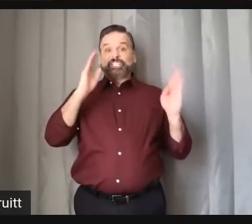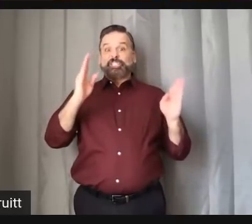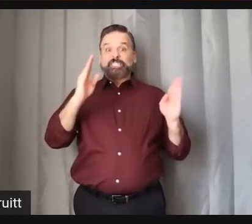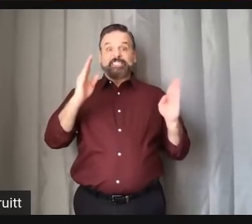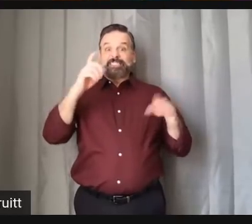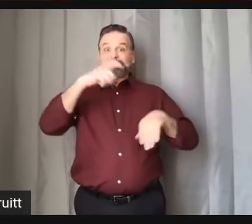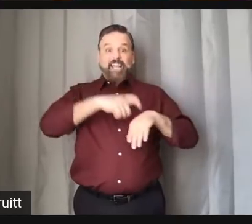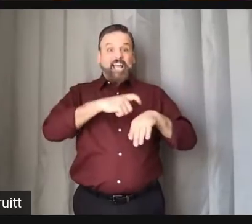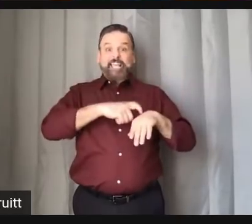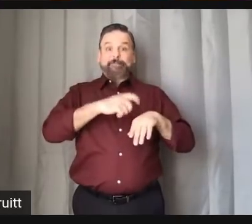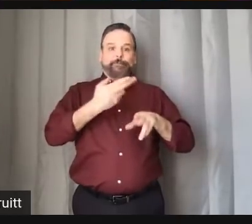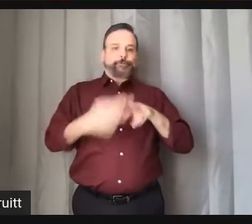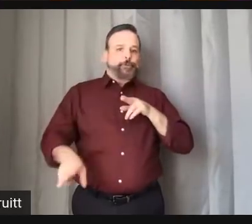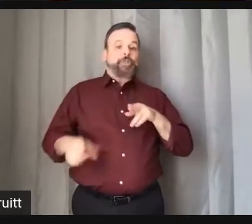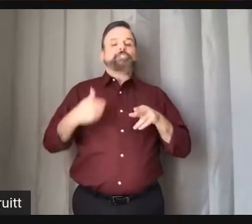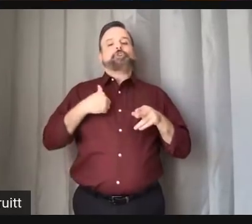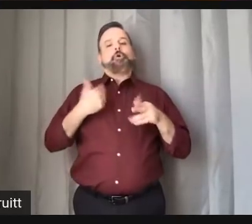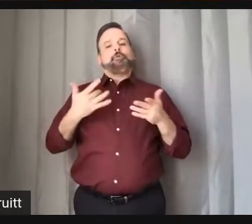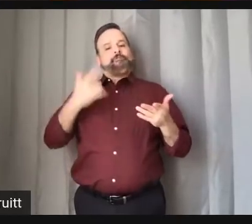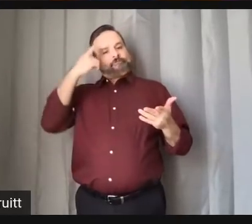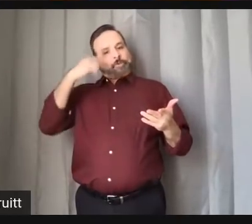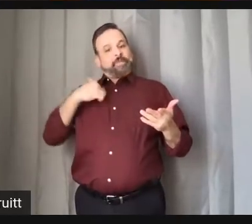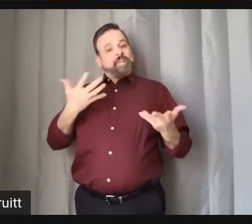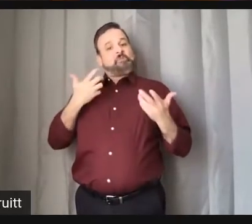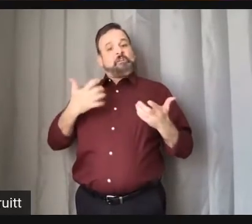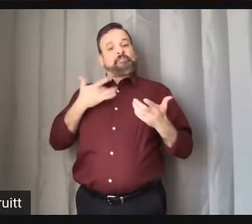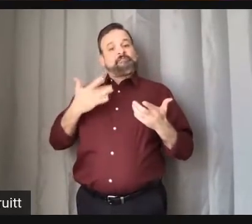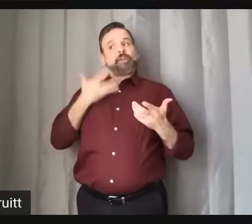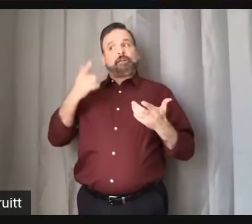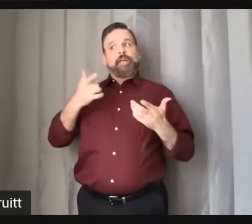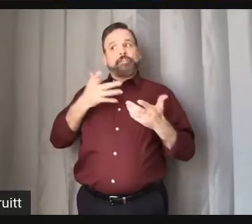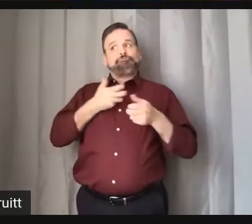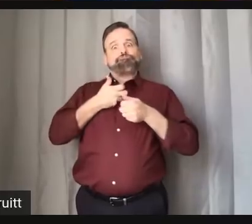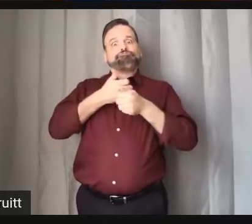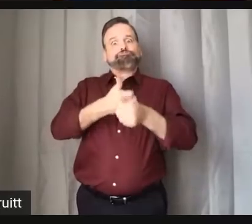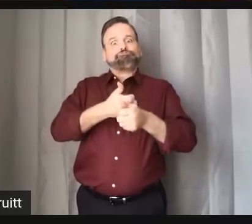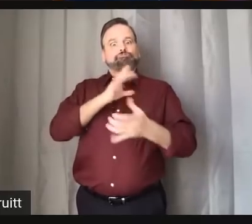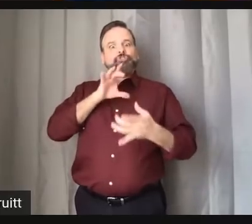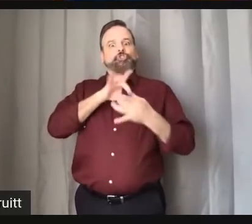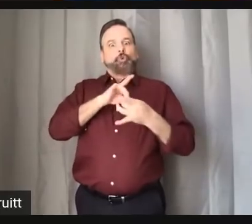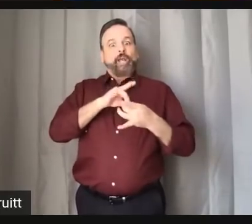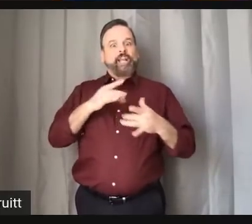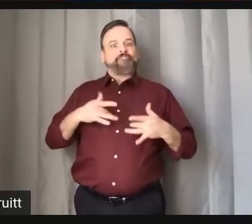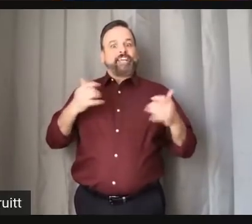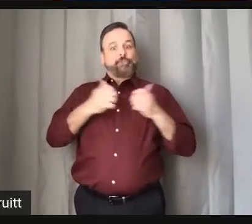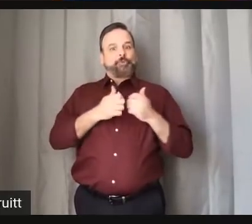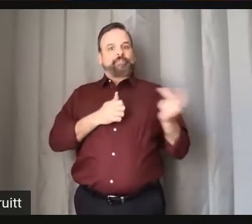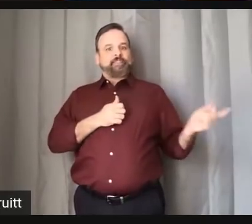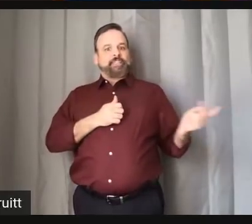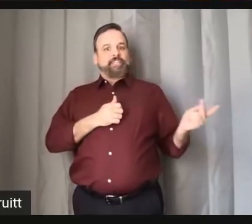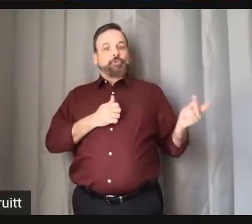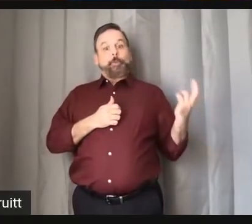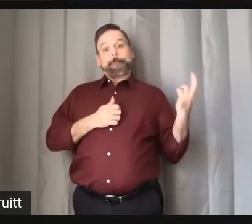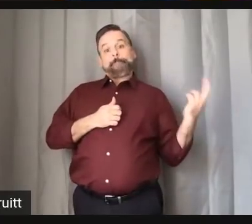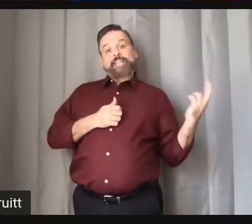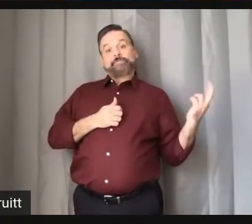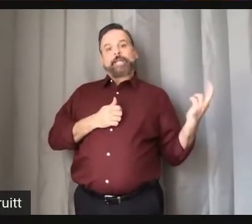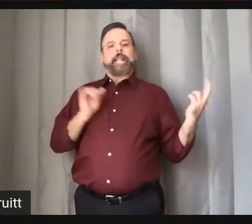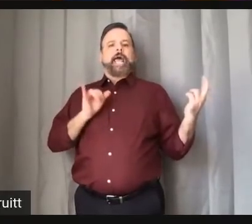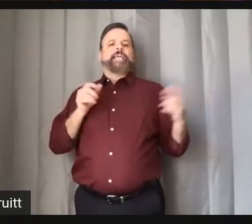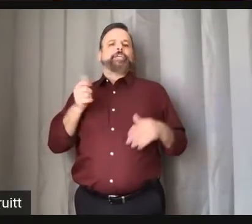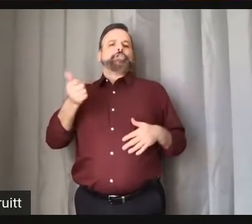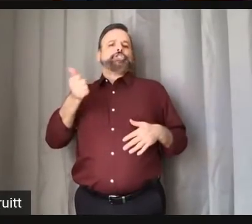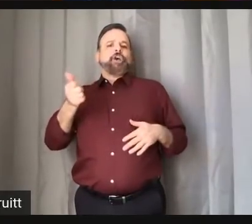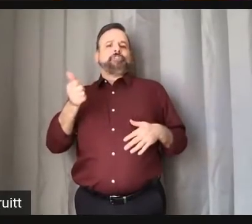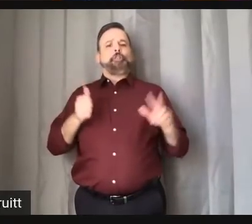just wanted to make sure that it really felt like you were along on an adventure with these two best friends, almost like you were the third best friend. Maybe you